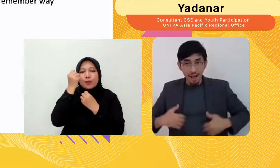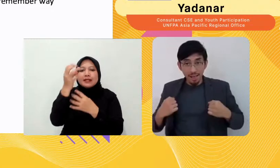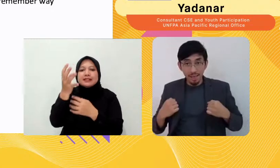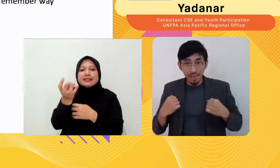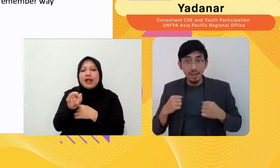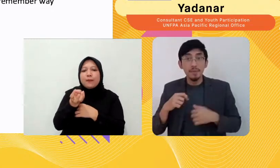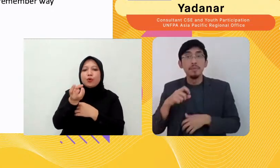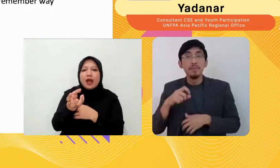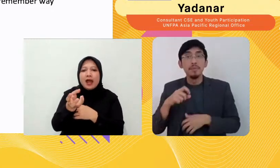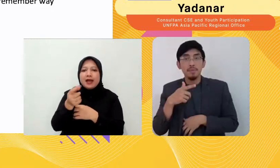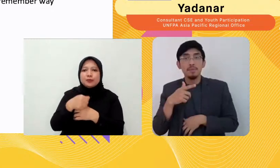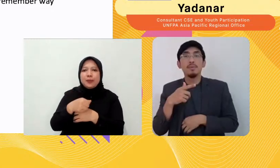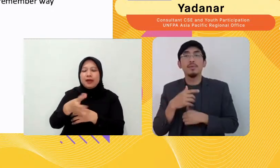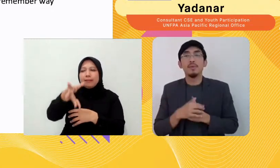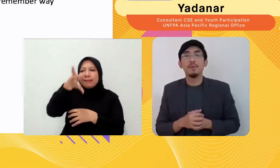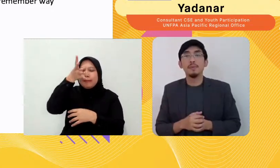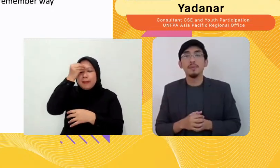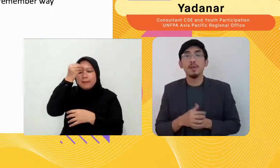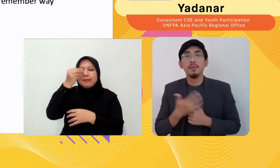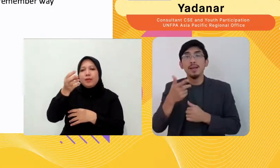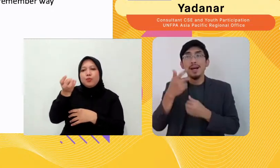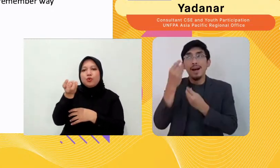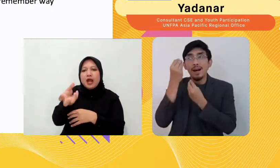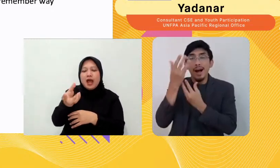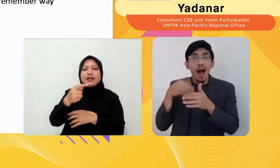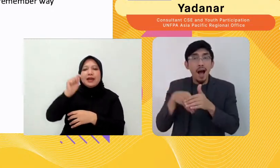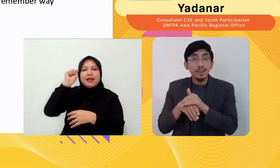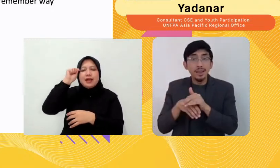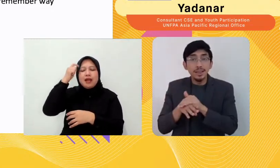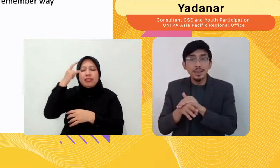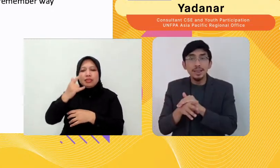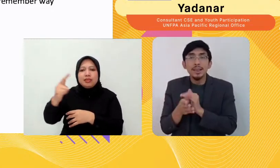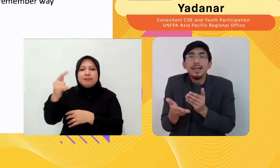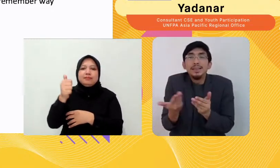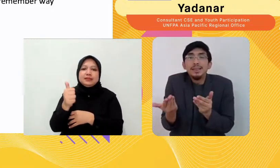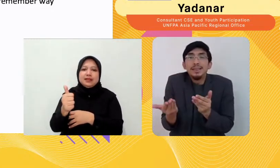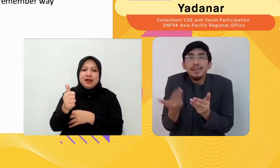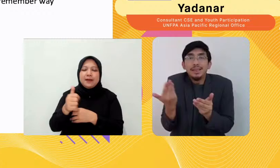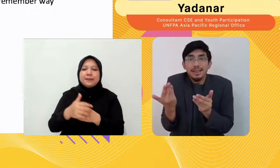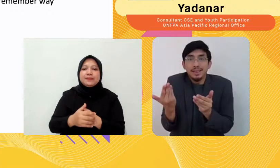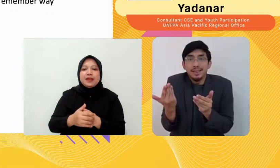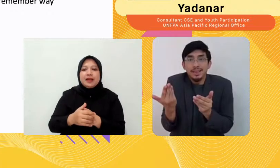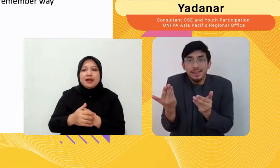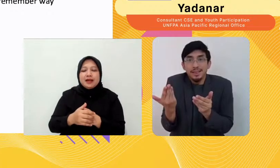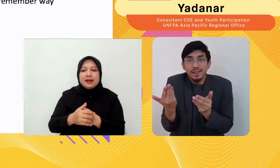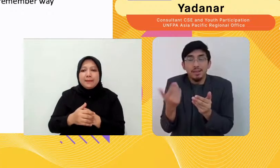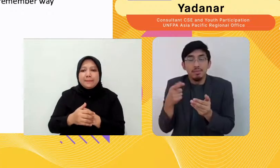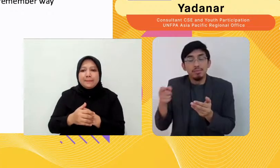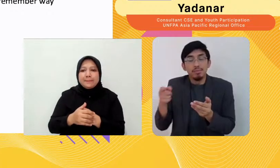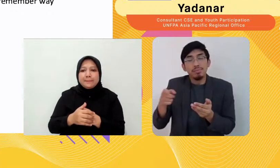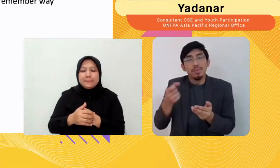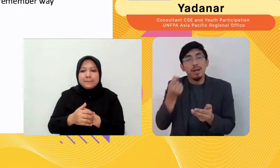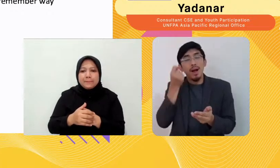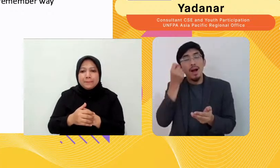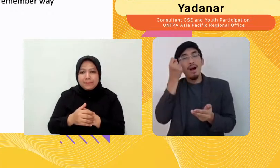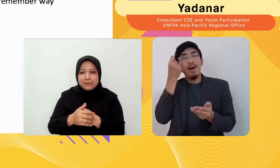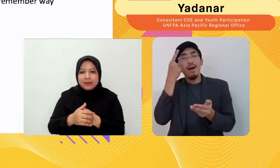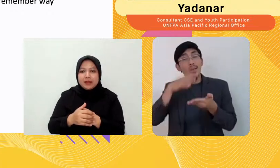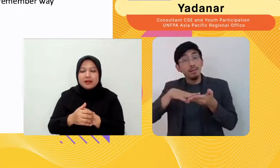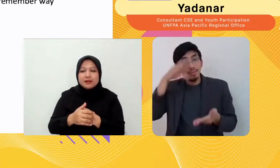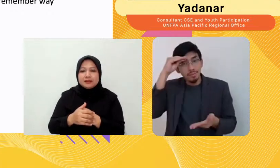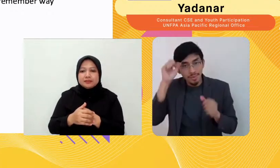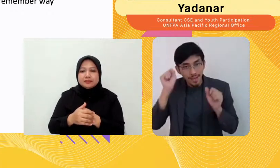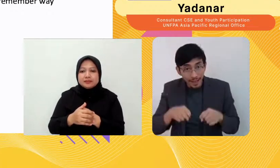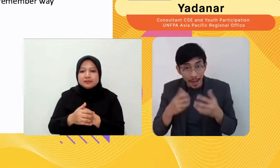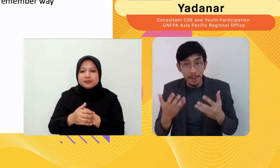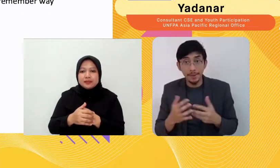to remember way. So the bad example is what I did during the first few